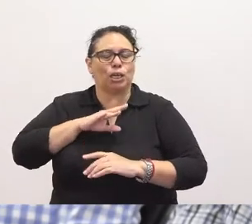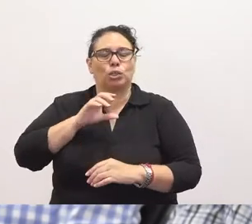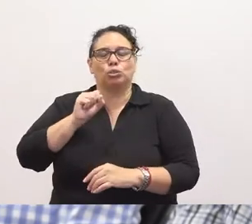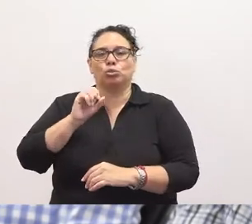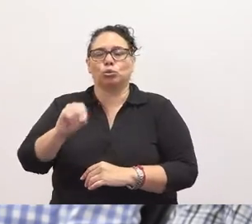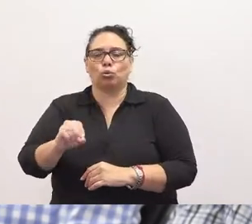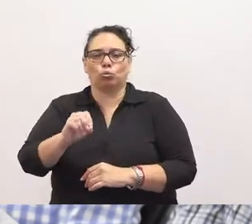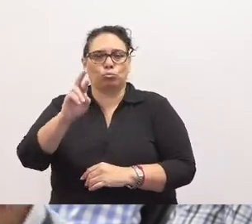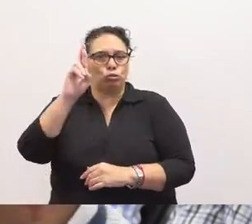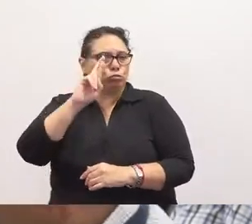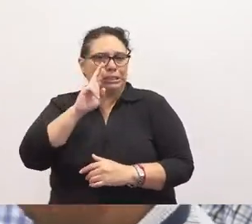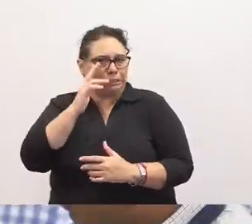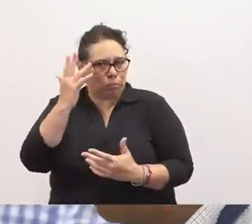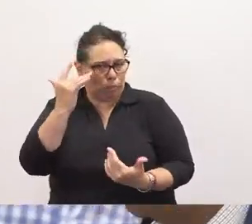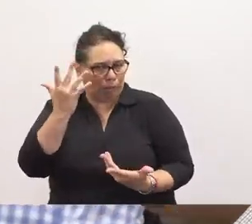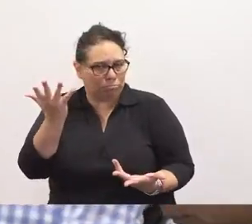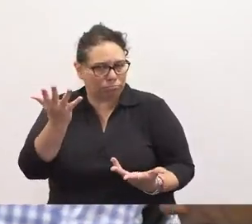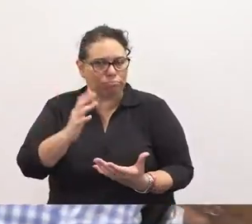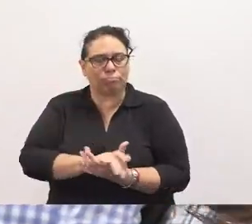is the reason?